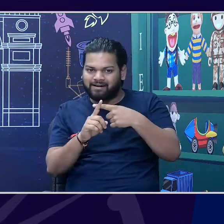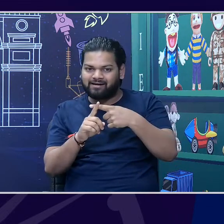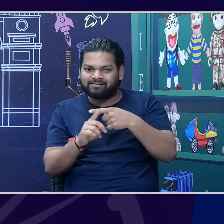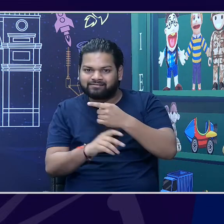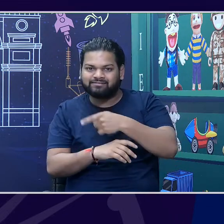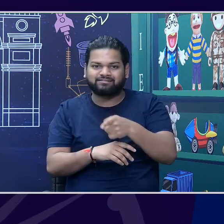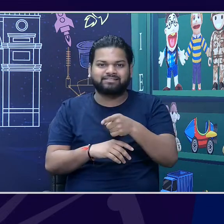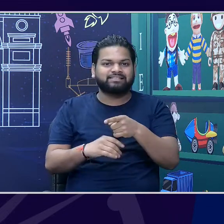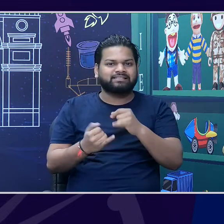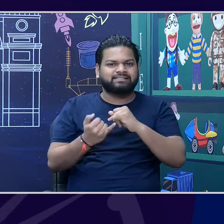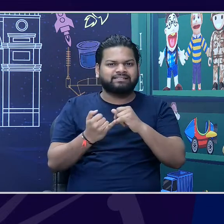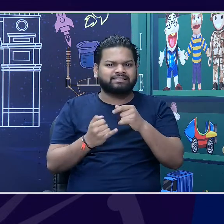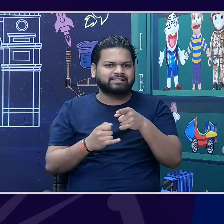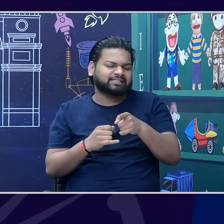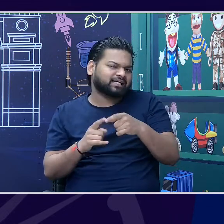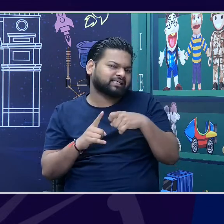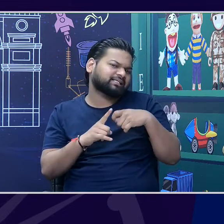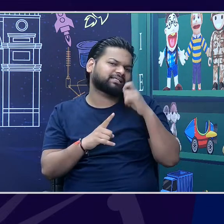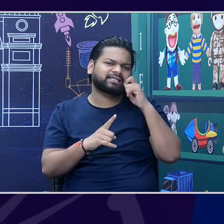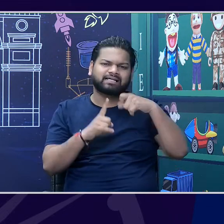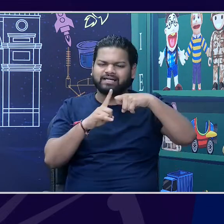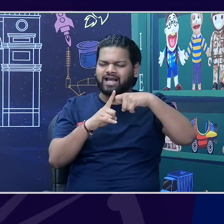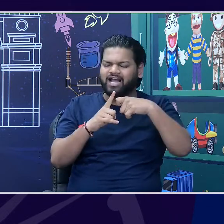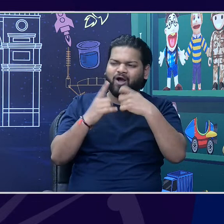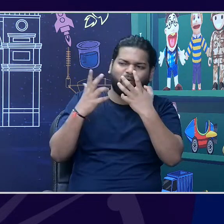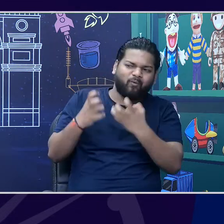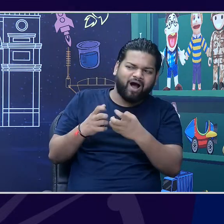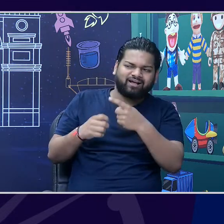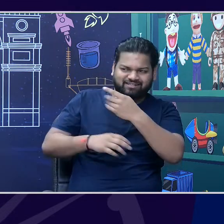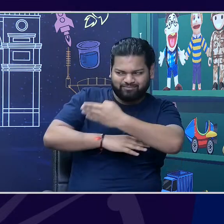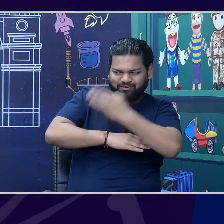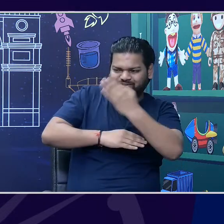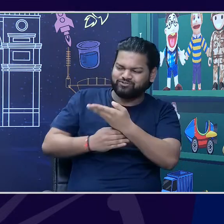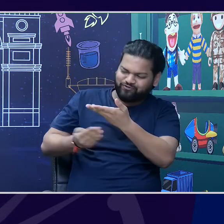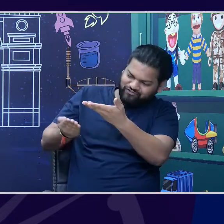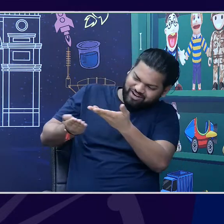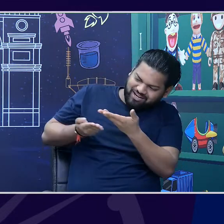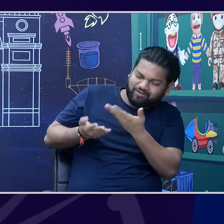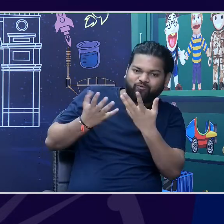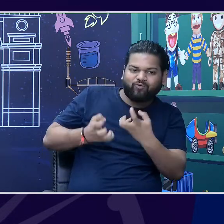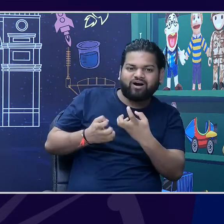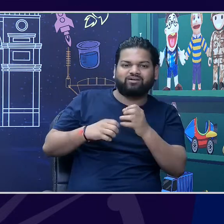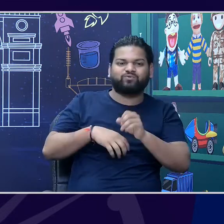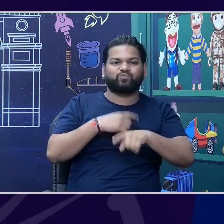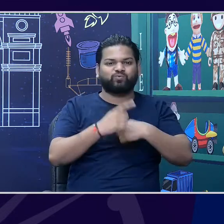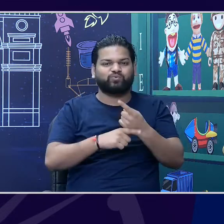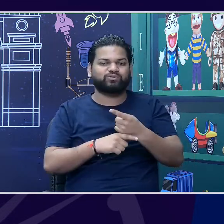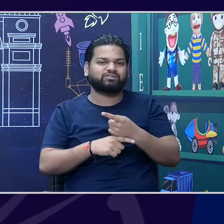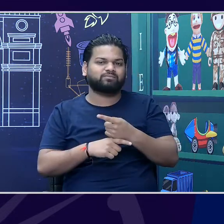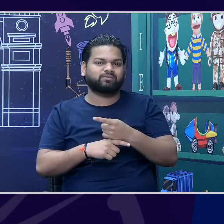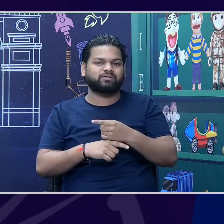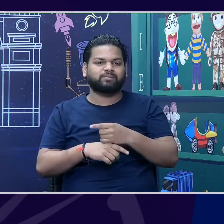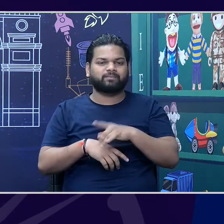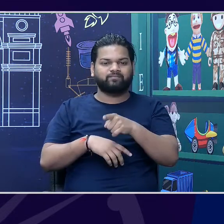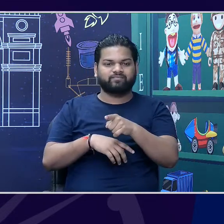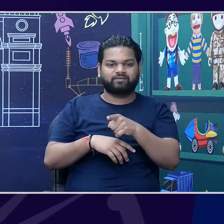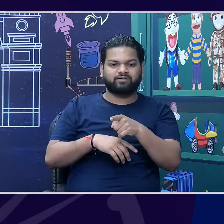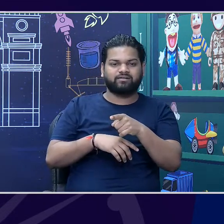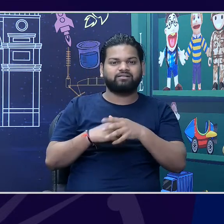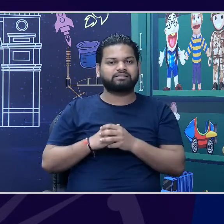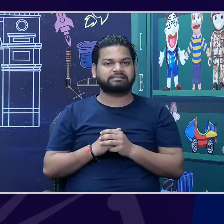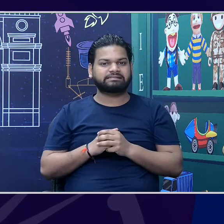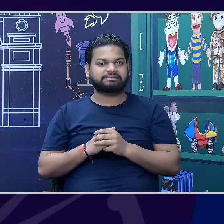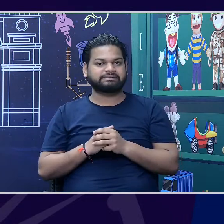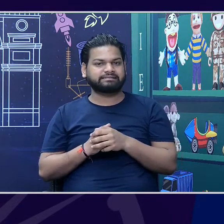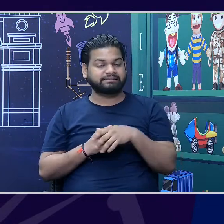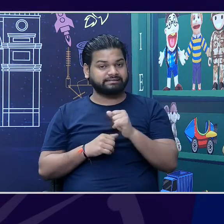interview also. Now, you know, at the end he says that he could not kiss Dr. Hawking goodbye, or he could not cry, but he was